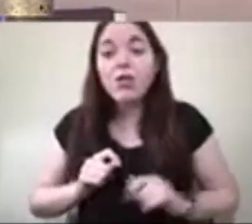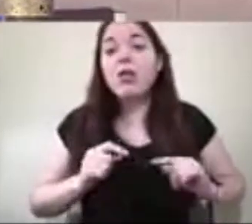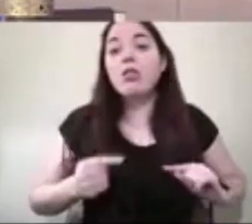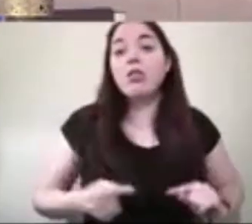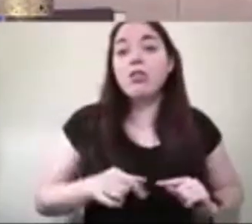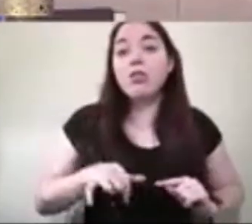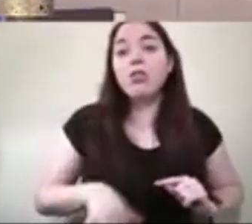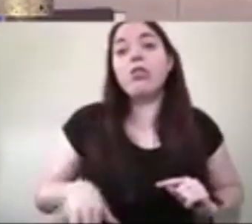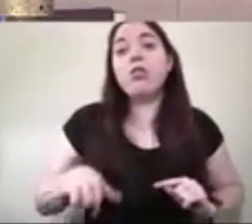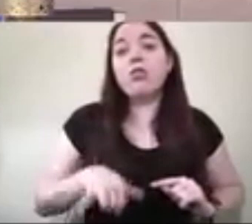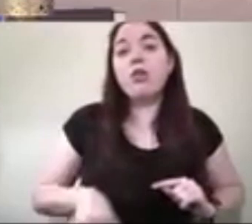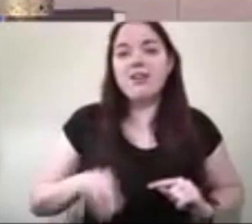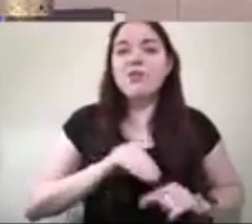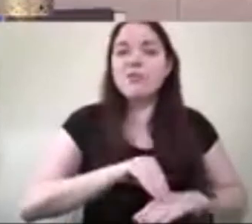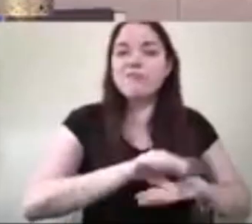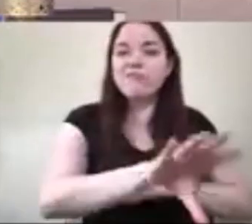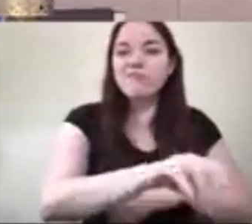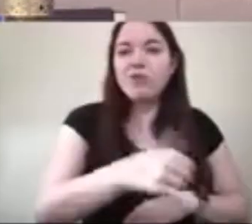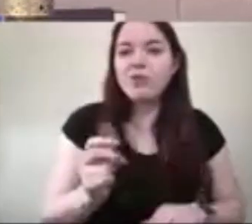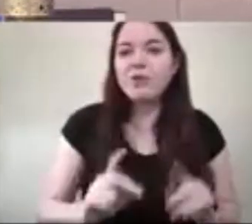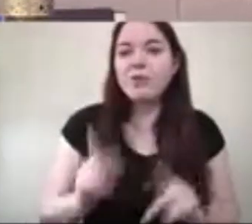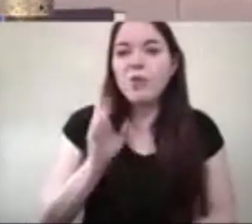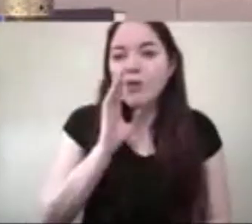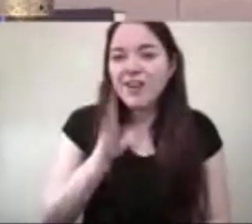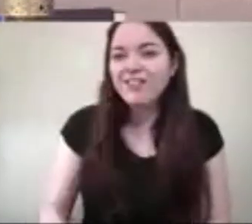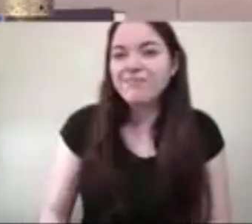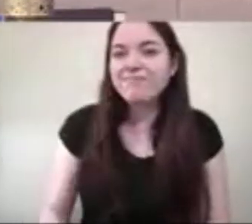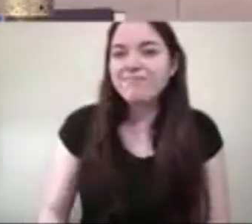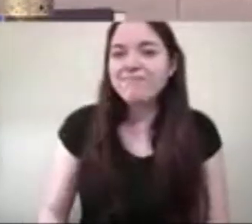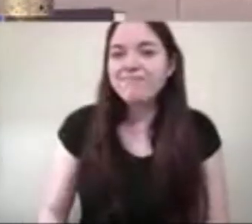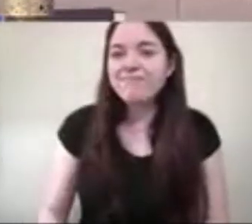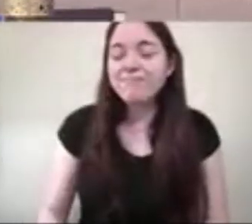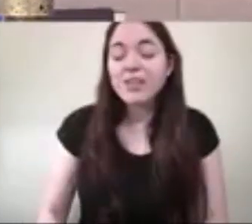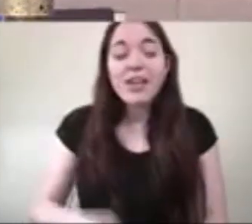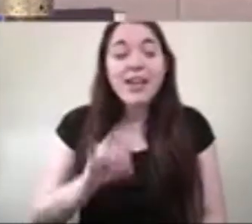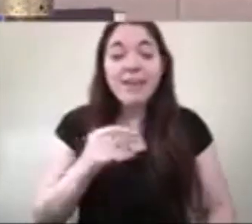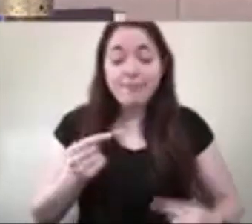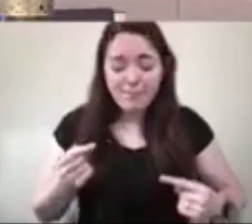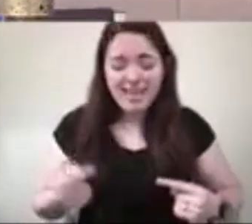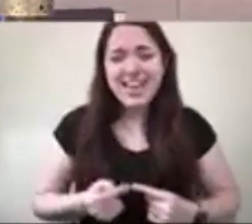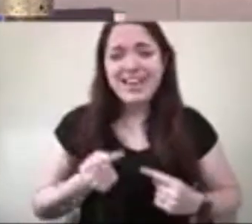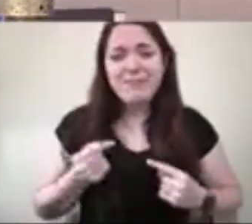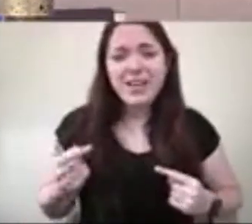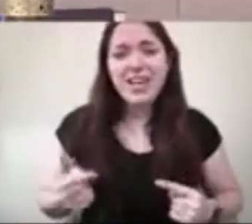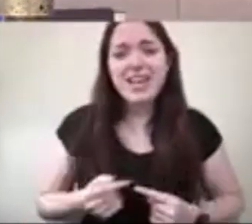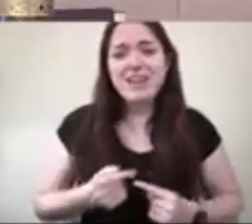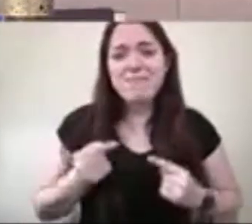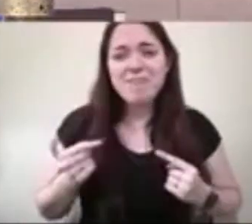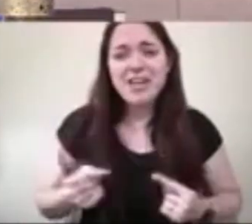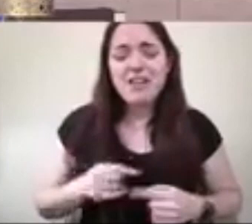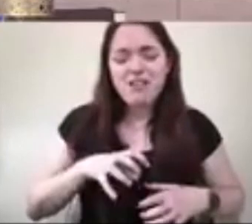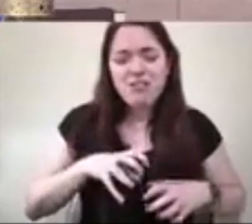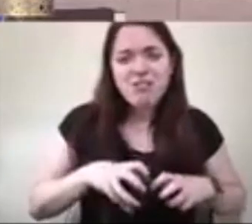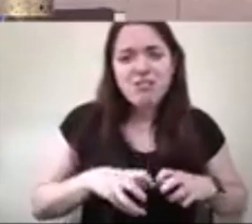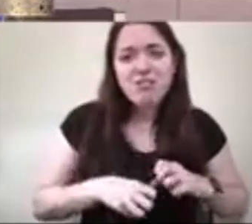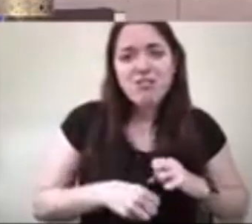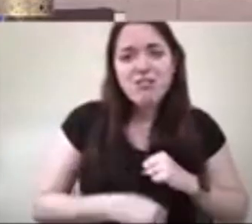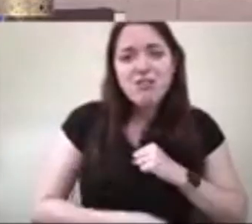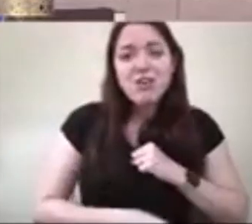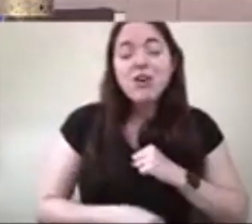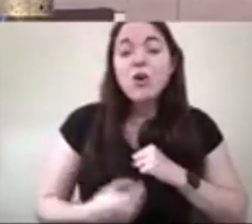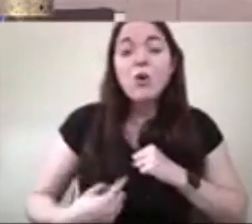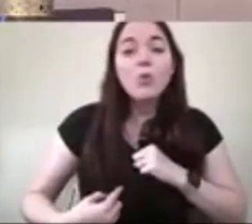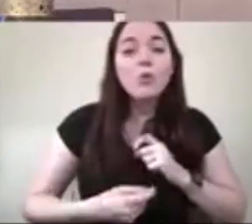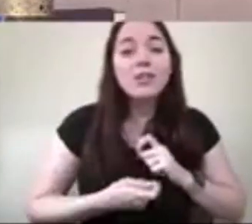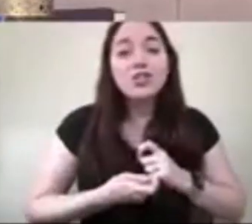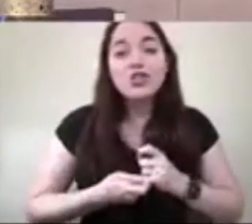it." If we do not transform our pain, we will most assuredly transmit